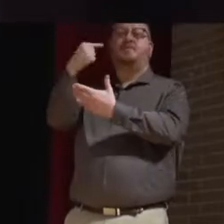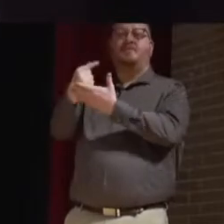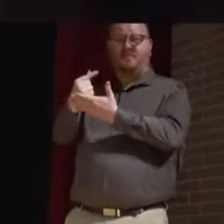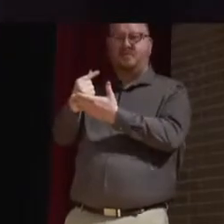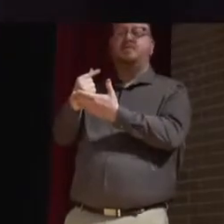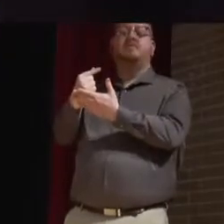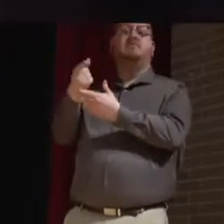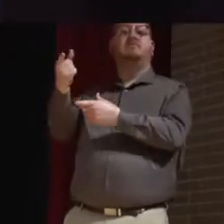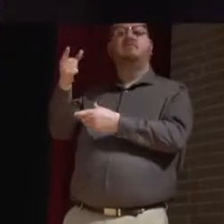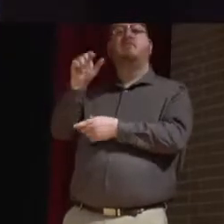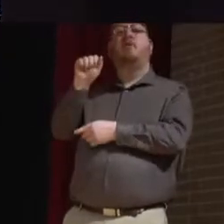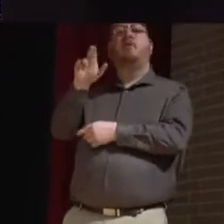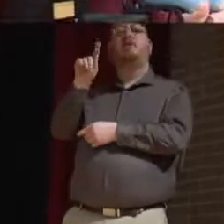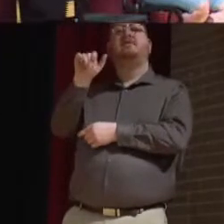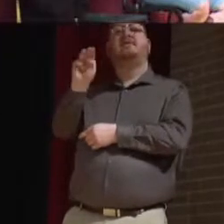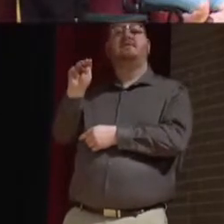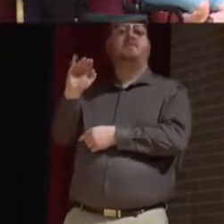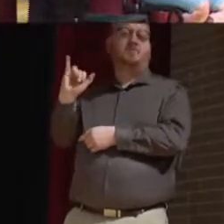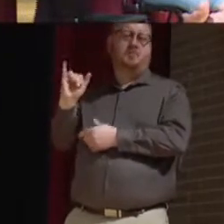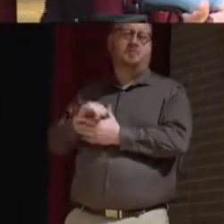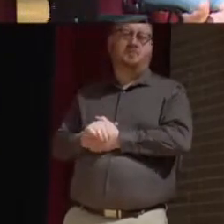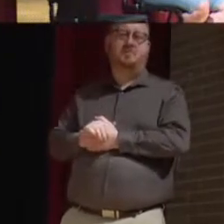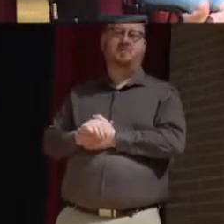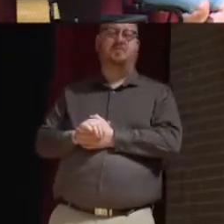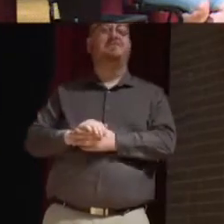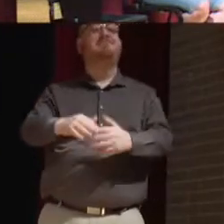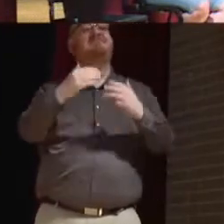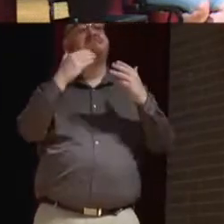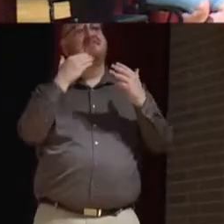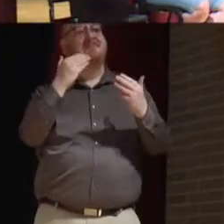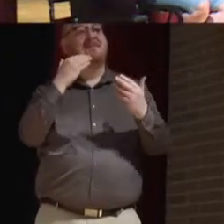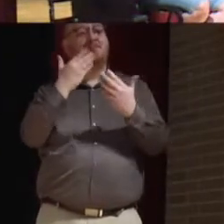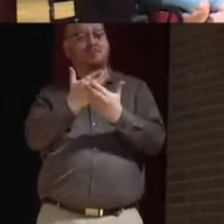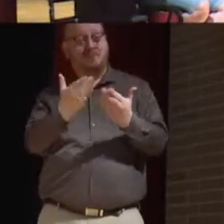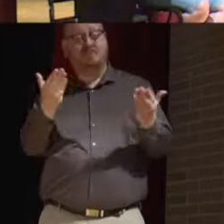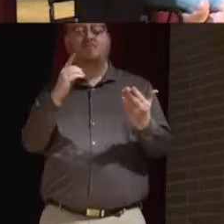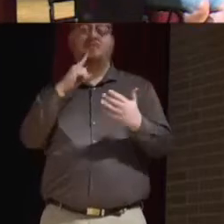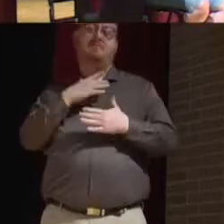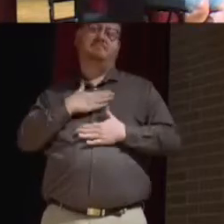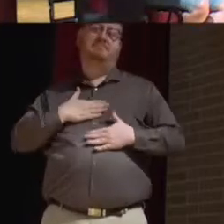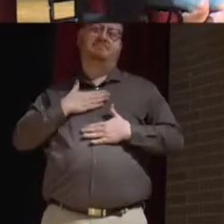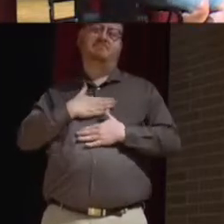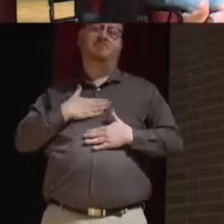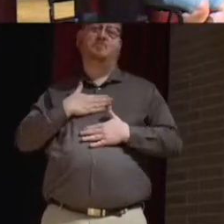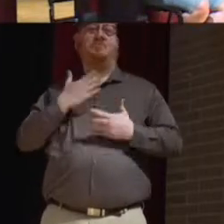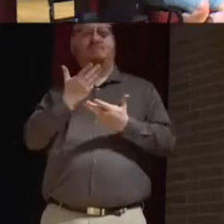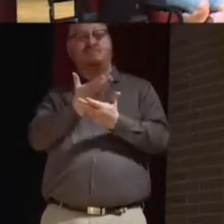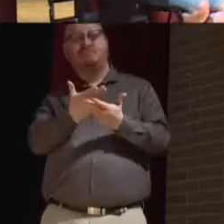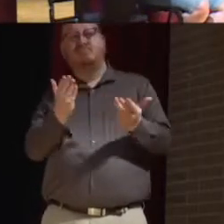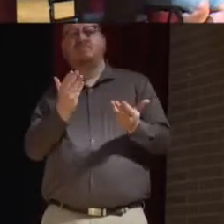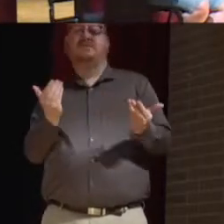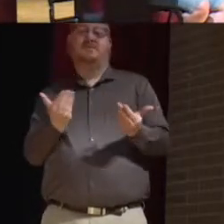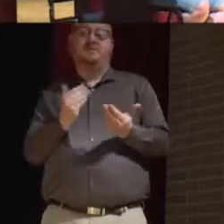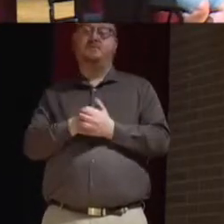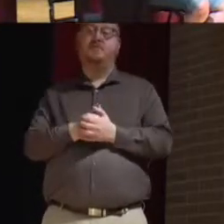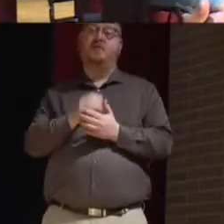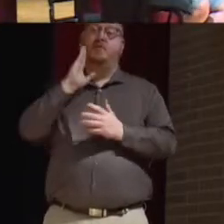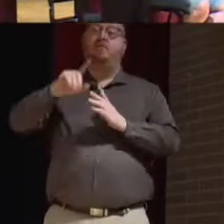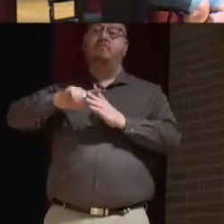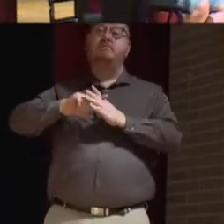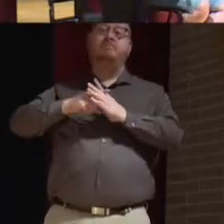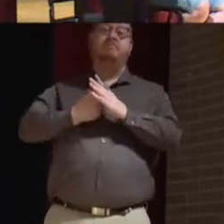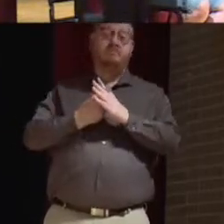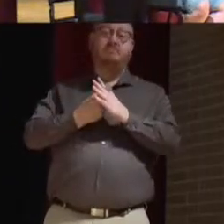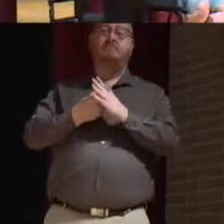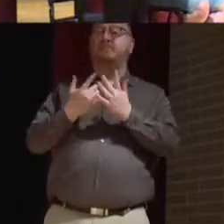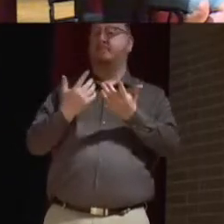well. Thank you, panelists. We are so pleased that you're here this evening to work with us. We're going to kick off tonight's